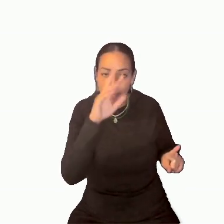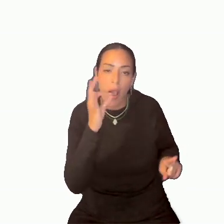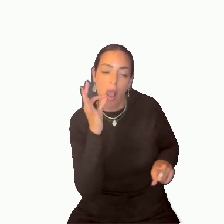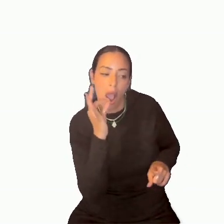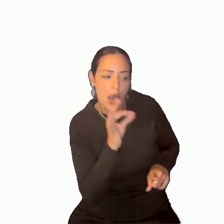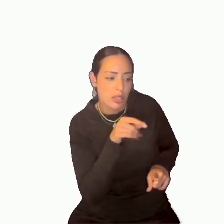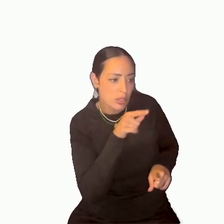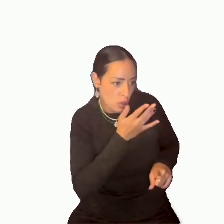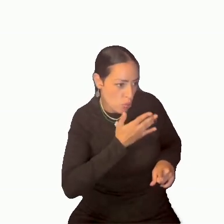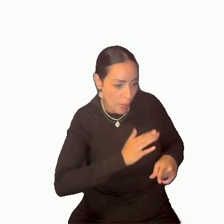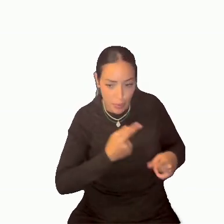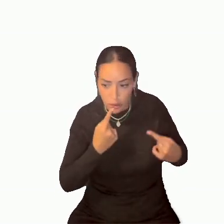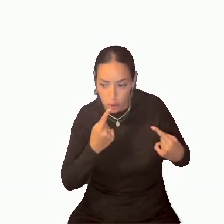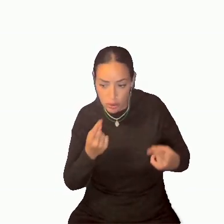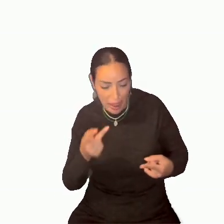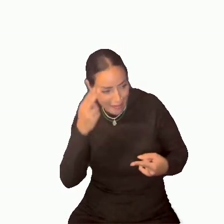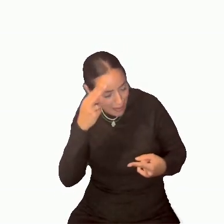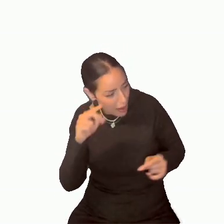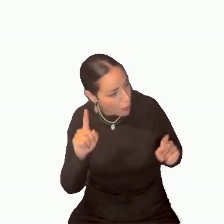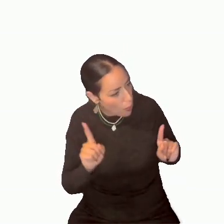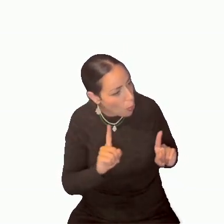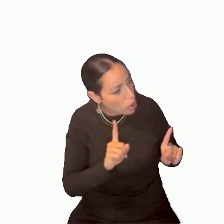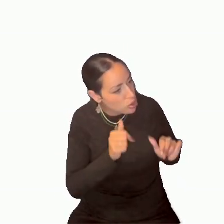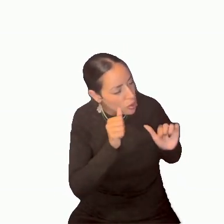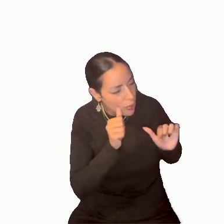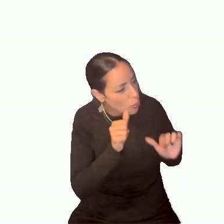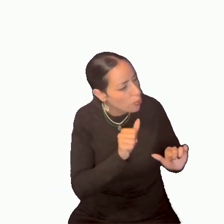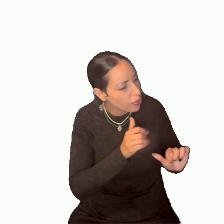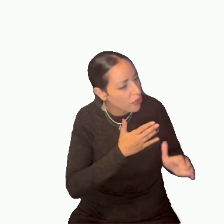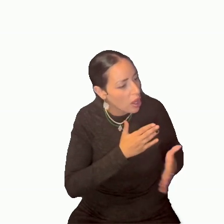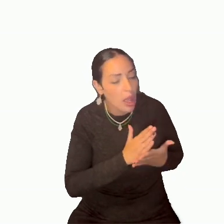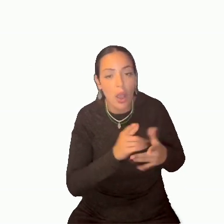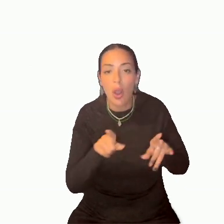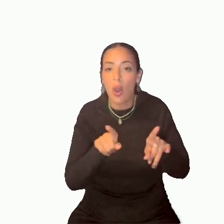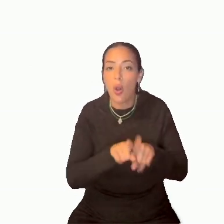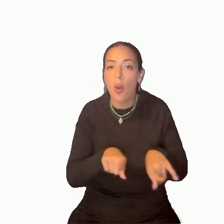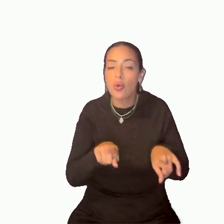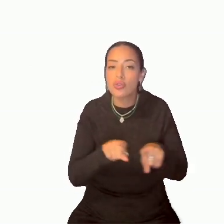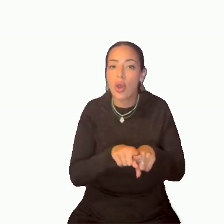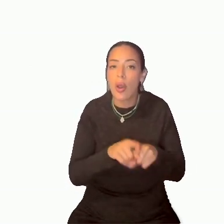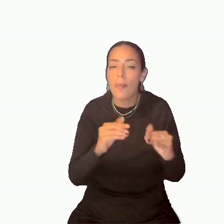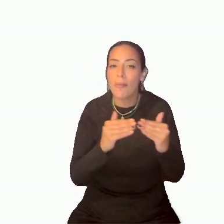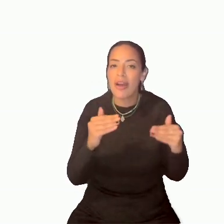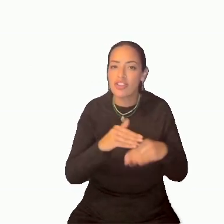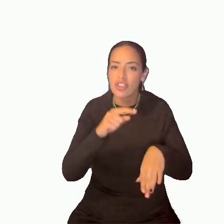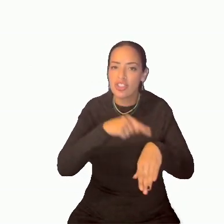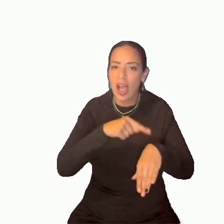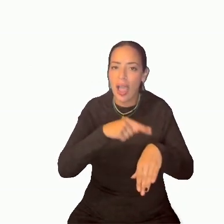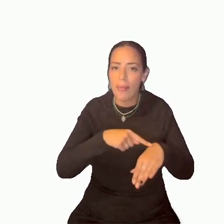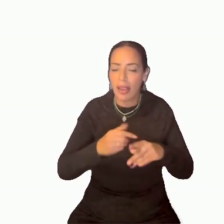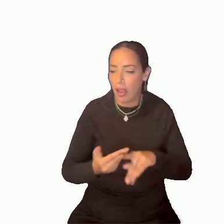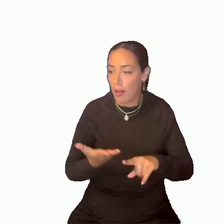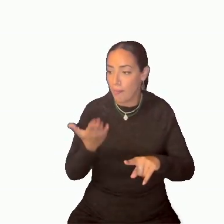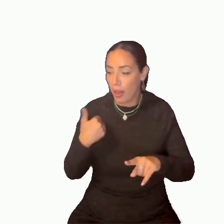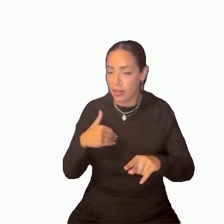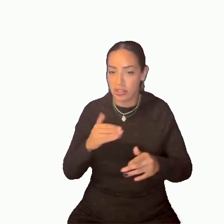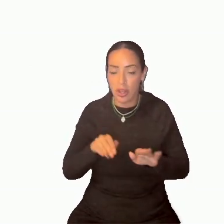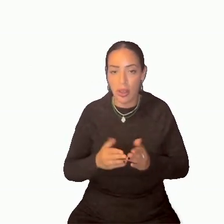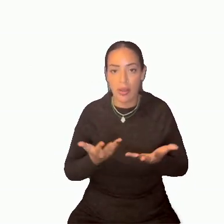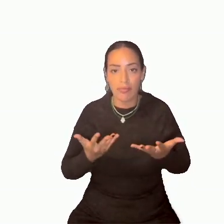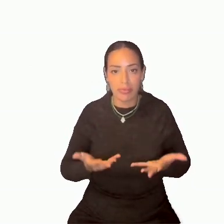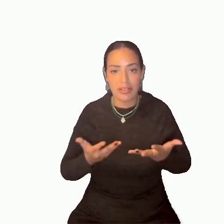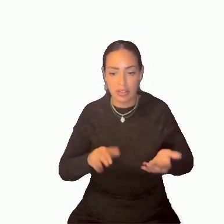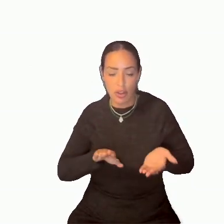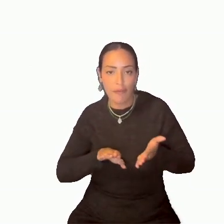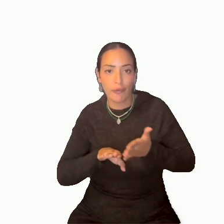wish for you to refer to the person. It can also be helpful to match the tense with which they refer to the person who's died. For example, if